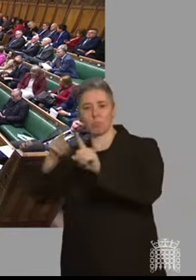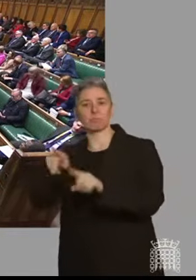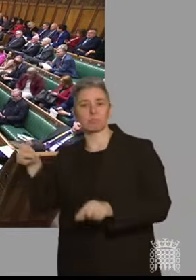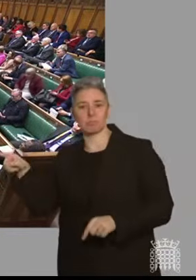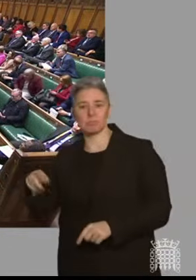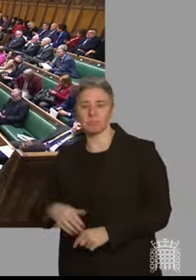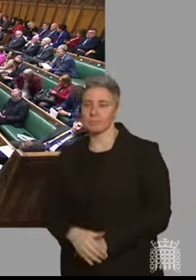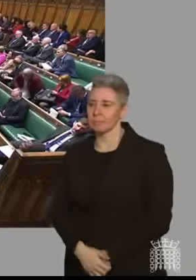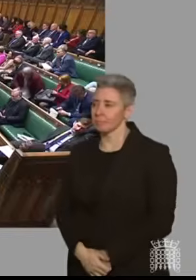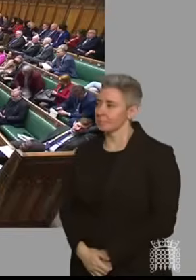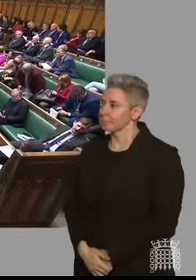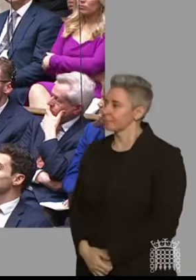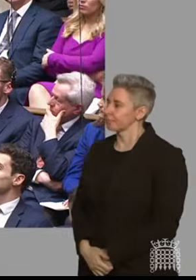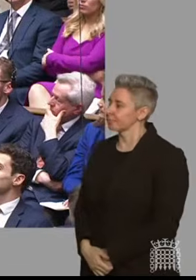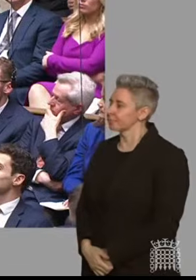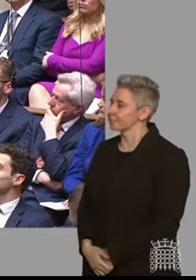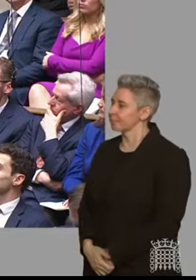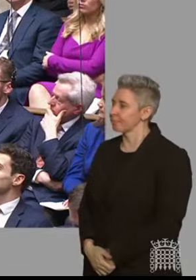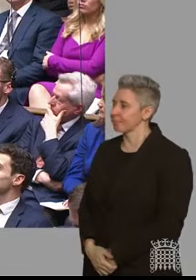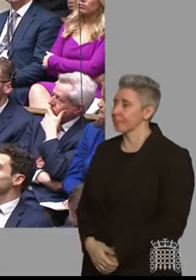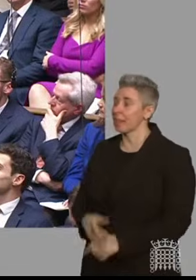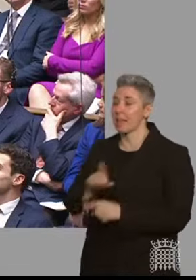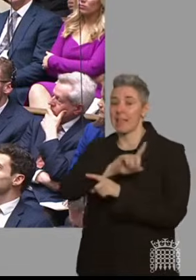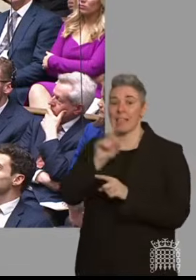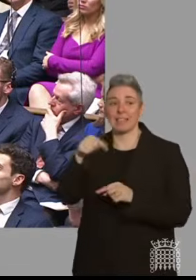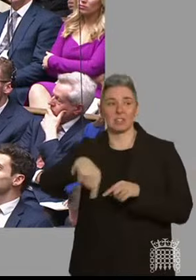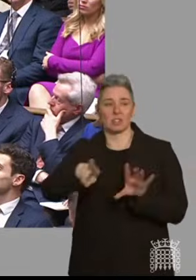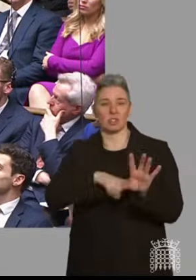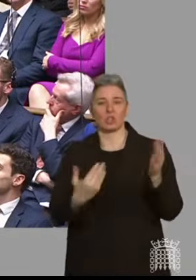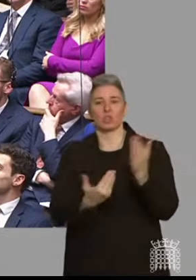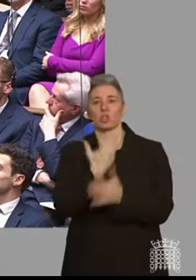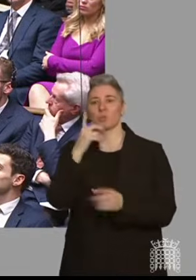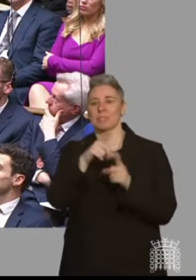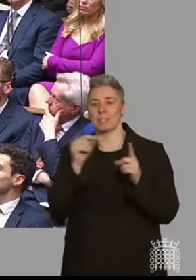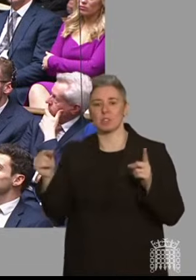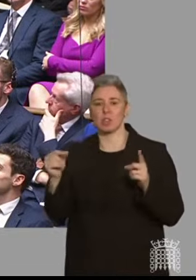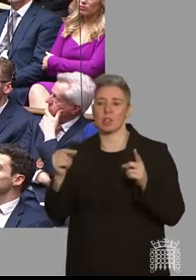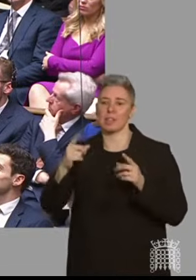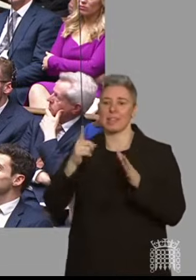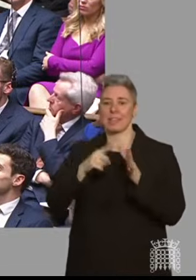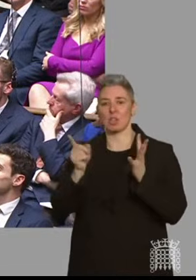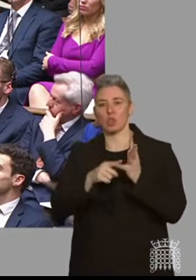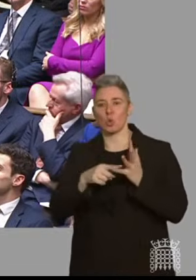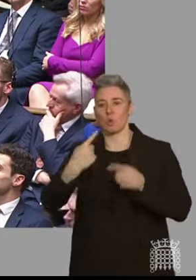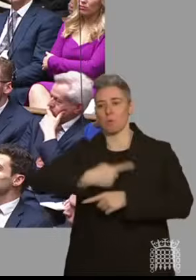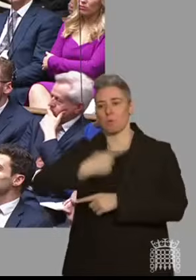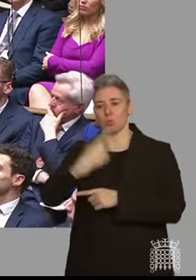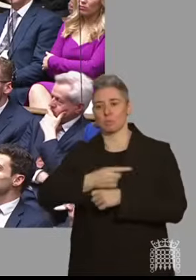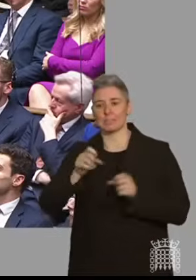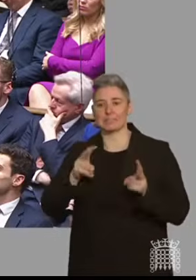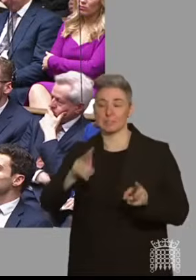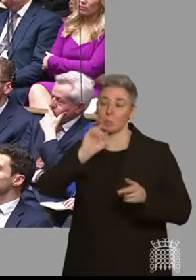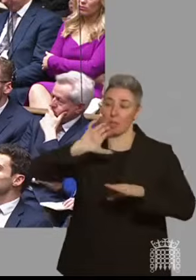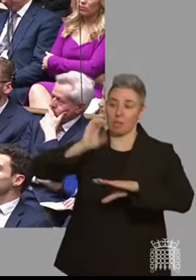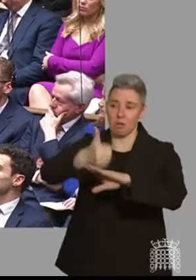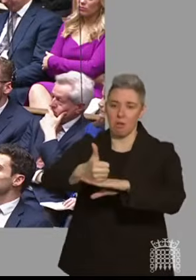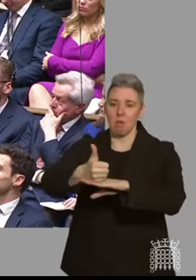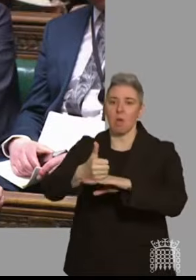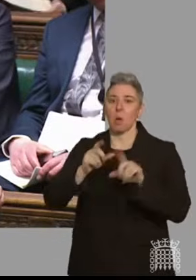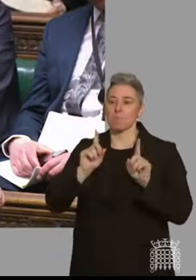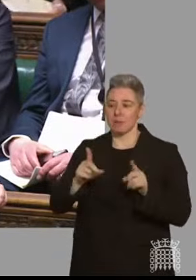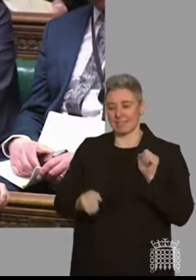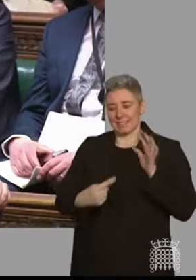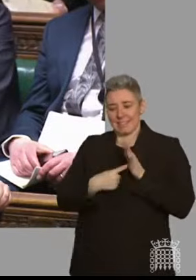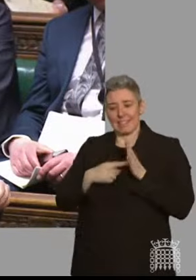new digital EU border system will come in, and yet key changes that are required, key details, have still not